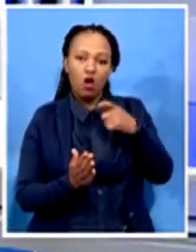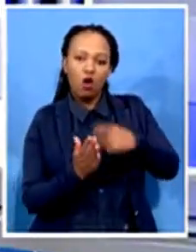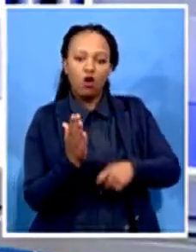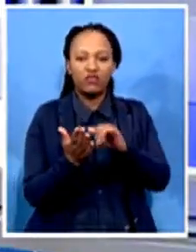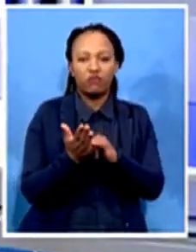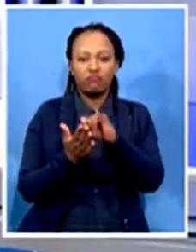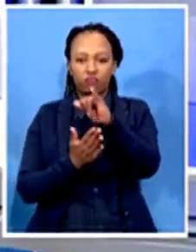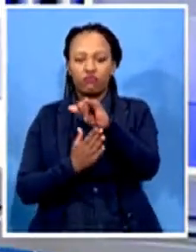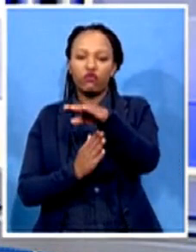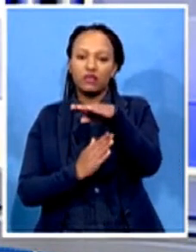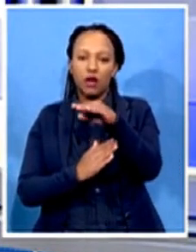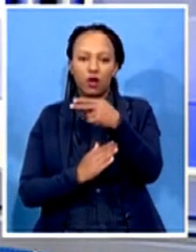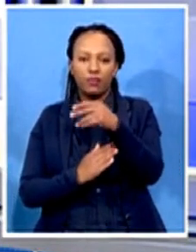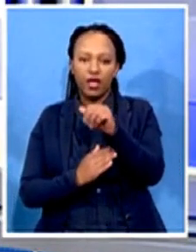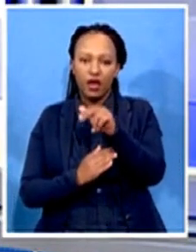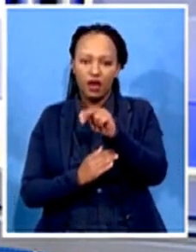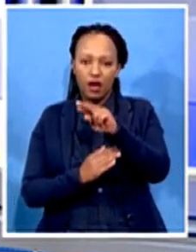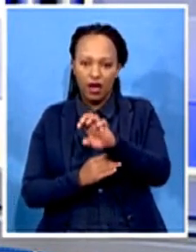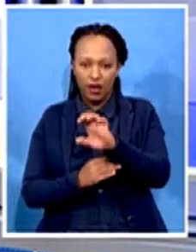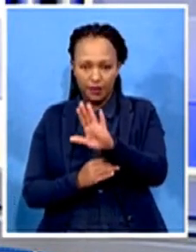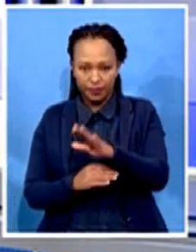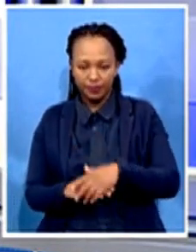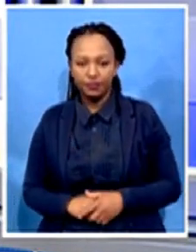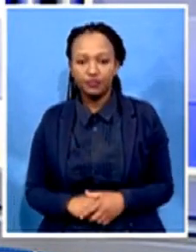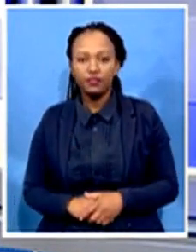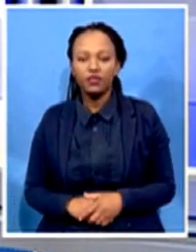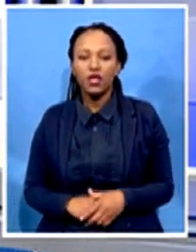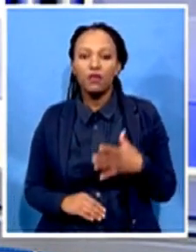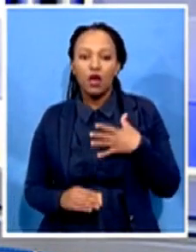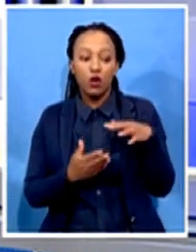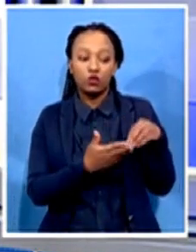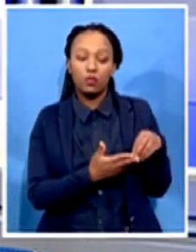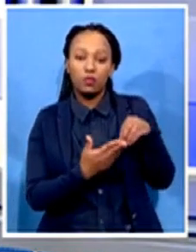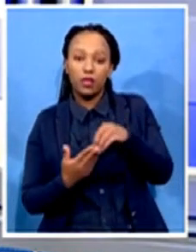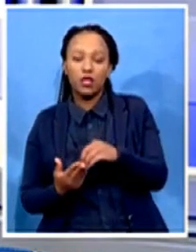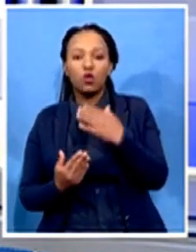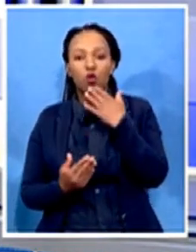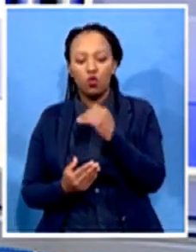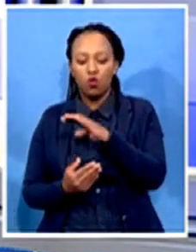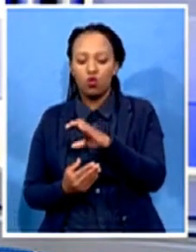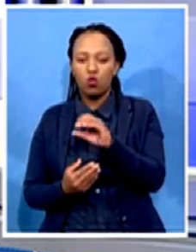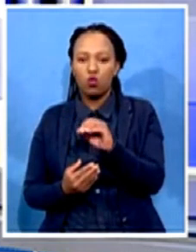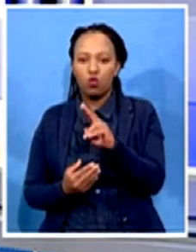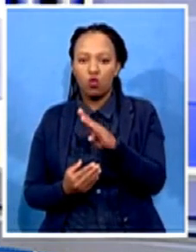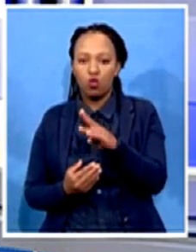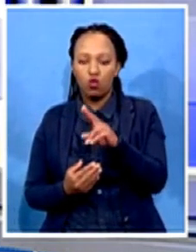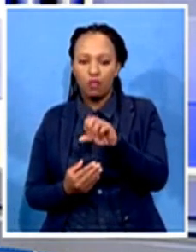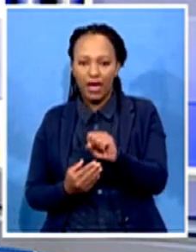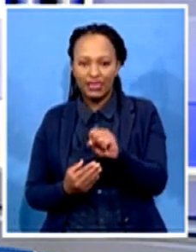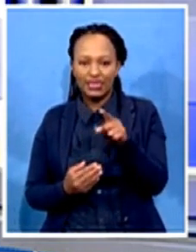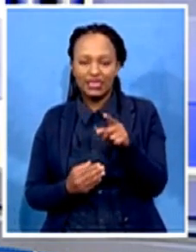some reaction now. I want to bring in Cobus Mare from the Democratic Alliance. Mr. Mare, thank you very much indeed for your